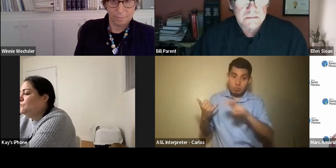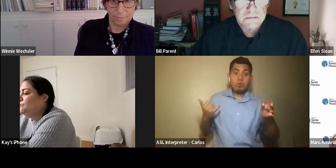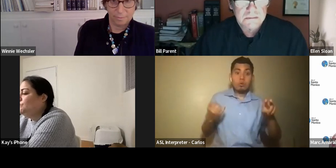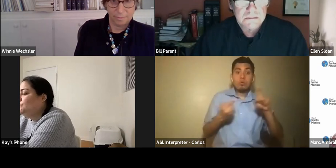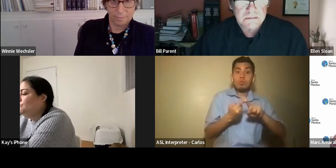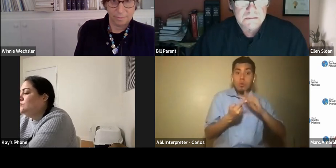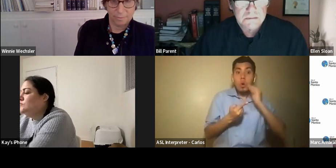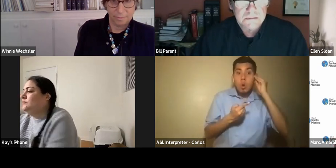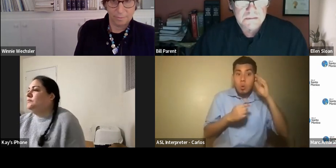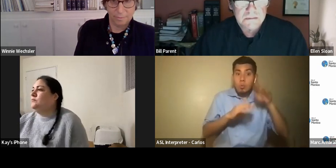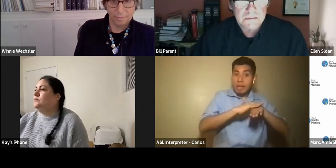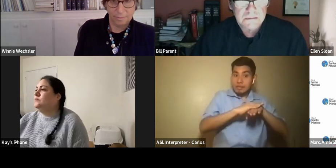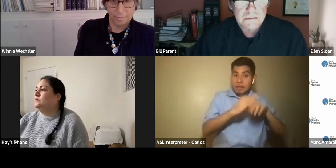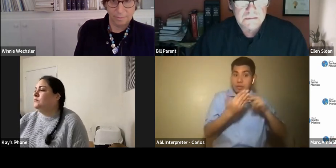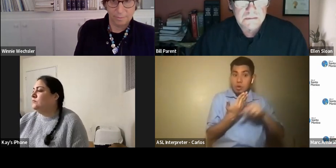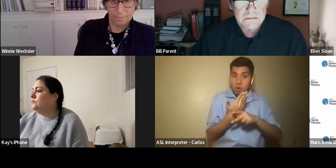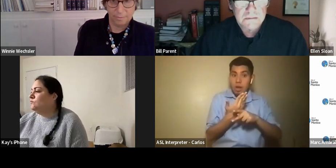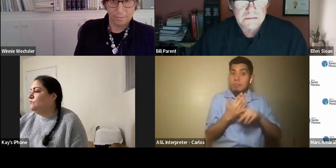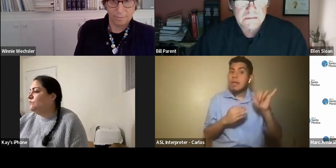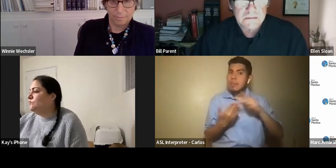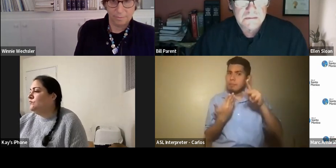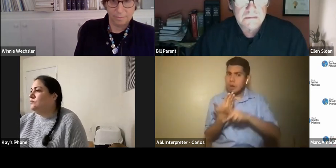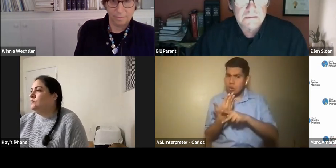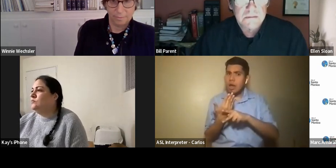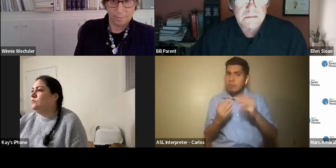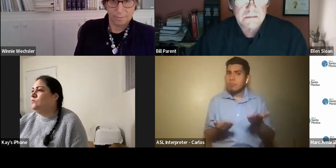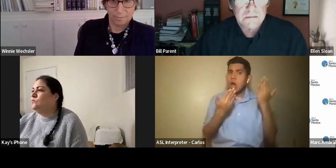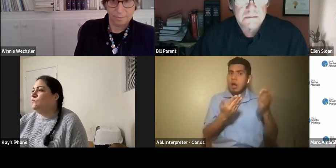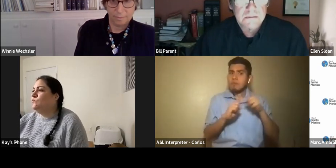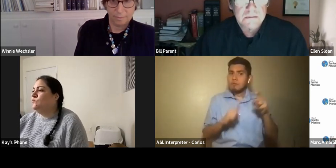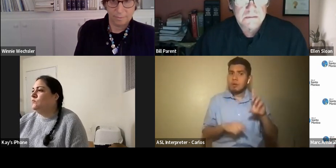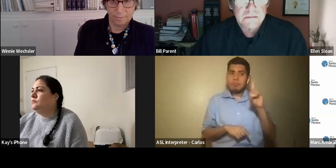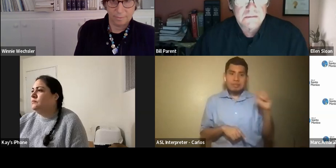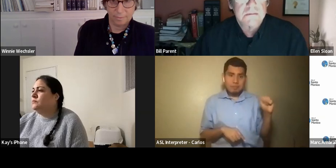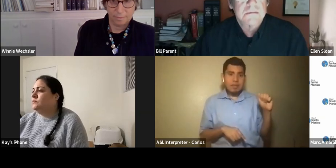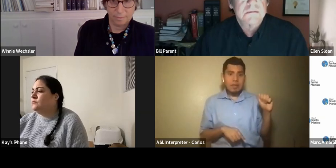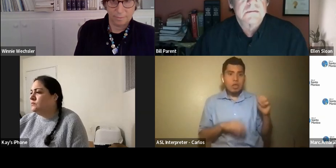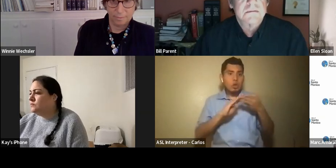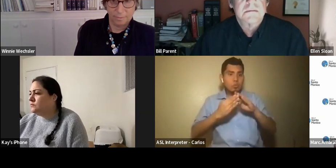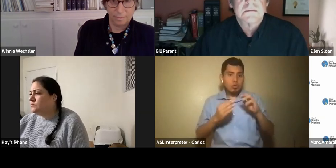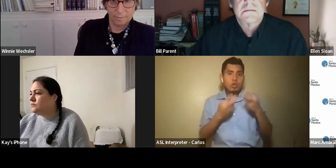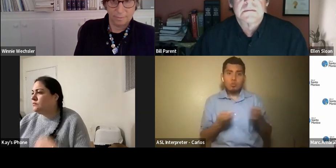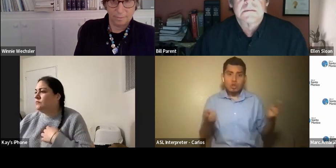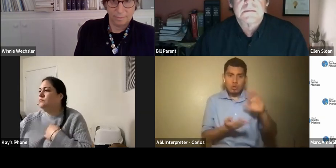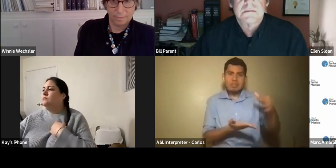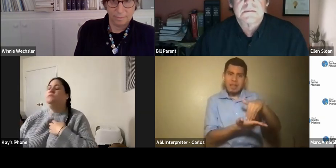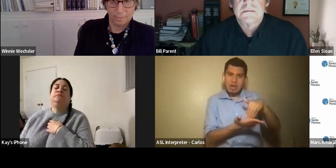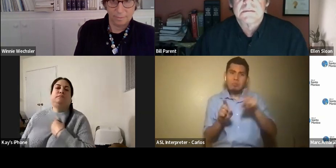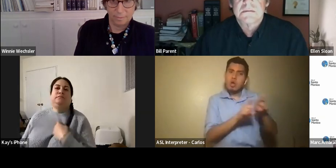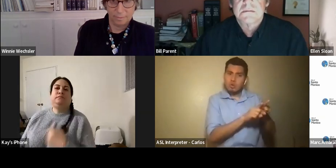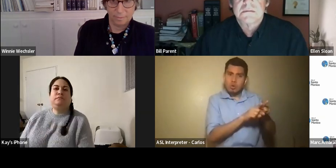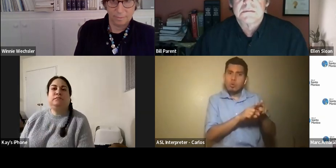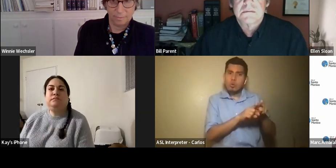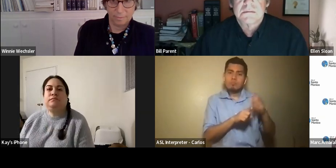home access program, which is a program offered by the Disability Community Resource Center, also a grantee of the Human Services